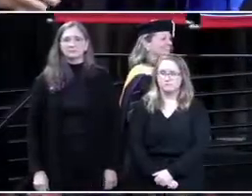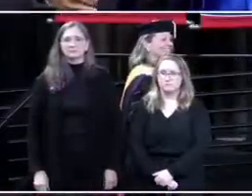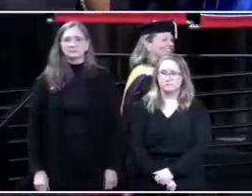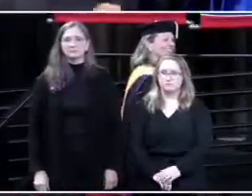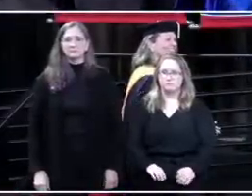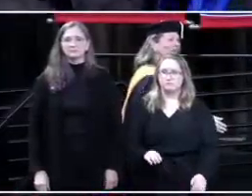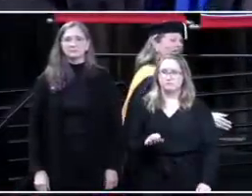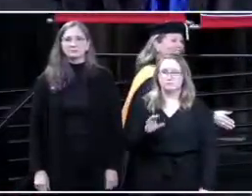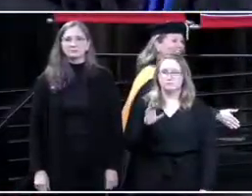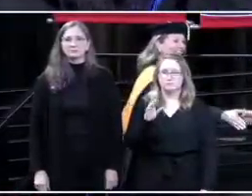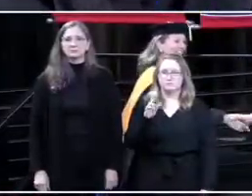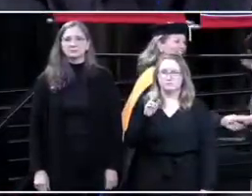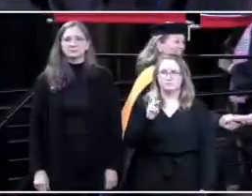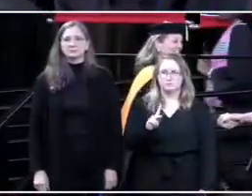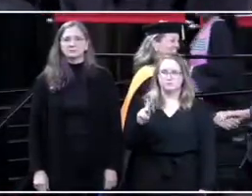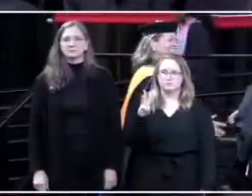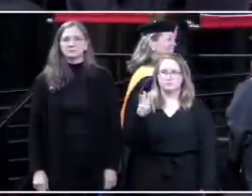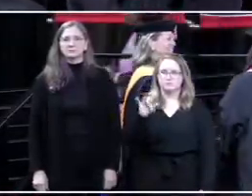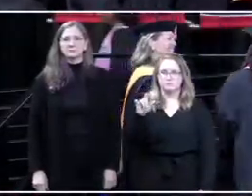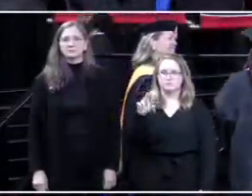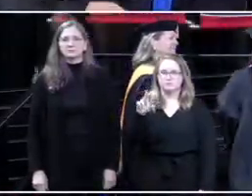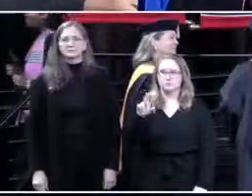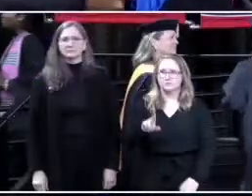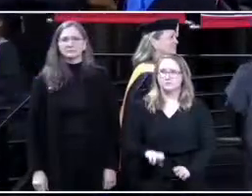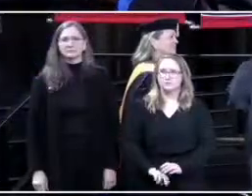Caleb Lee Waller.